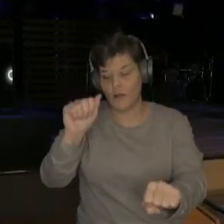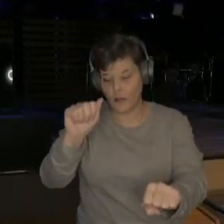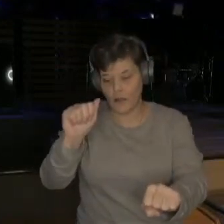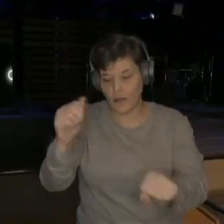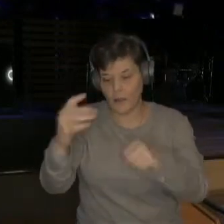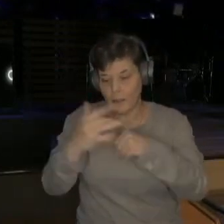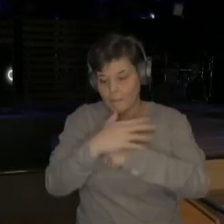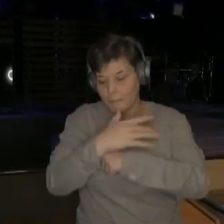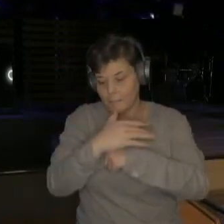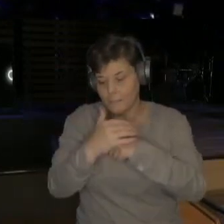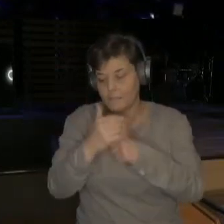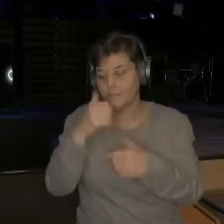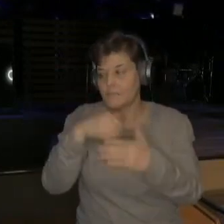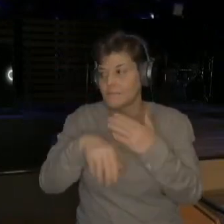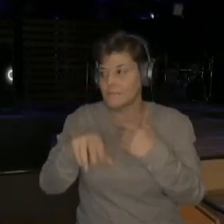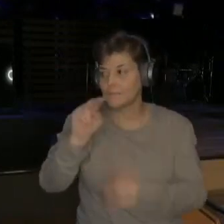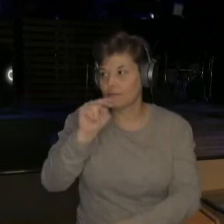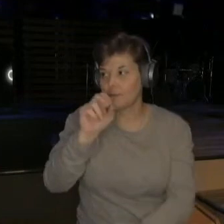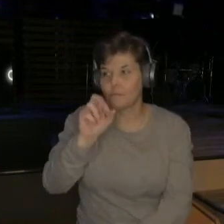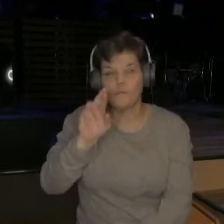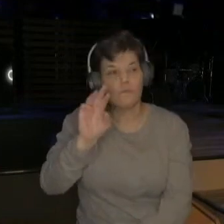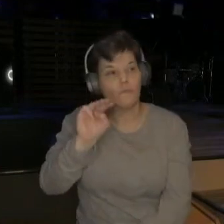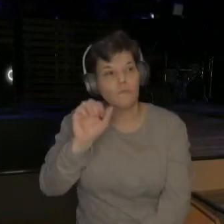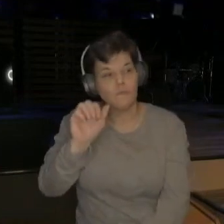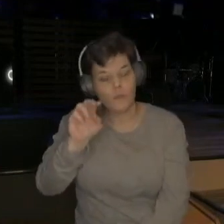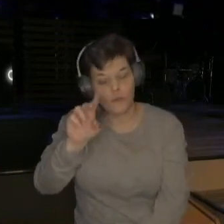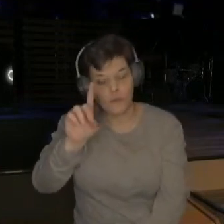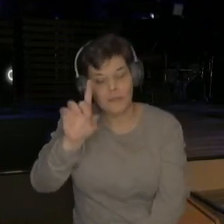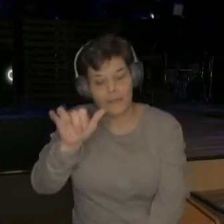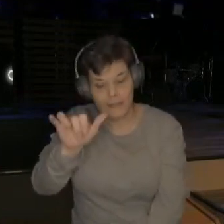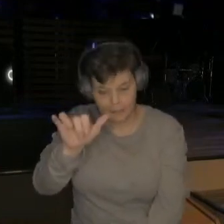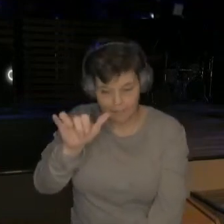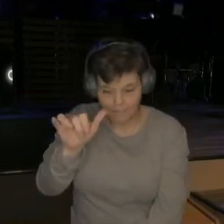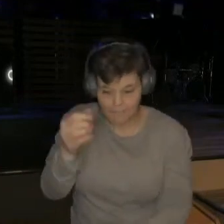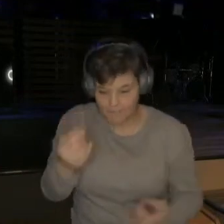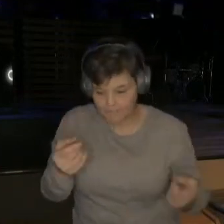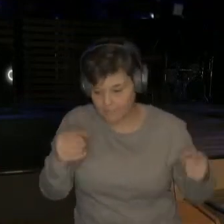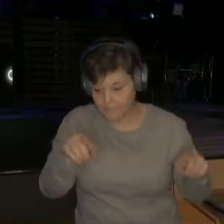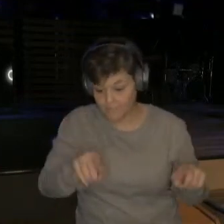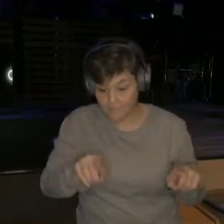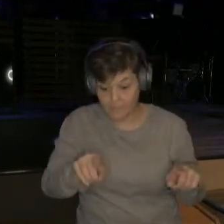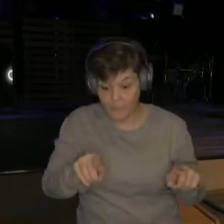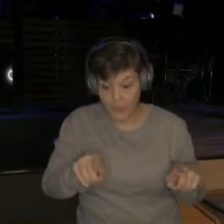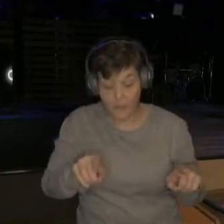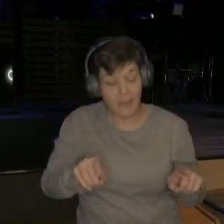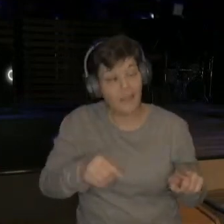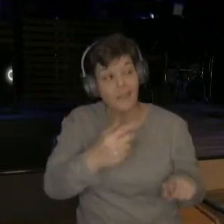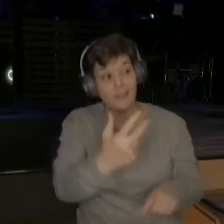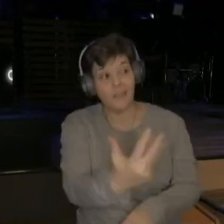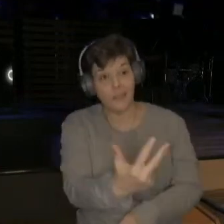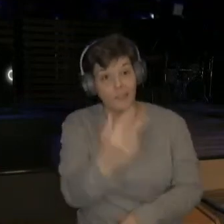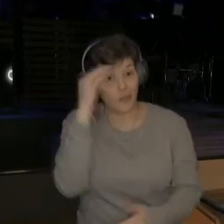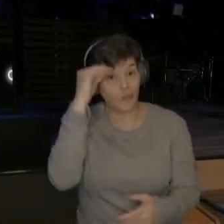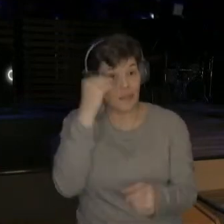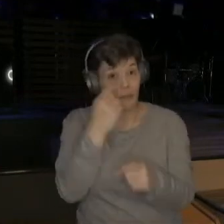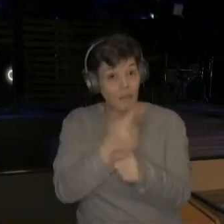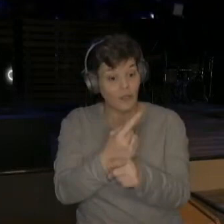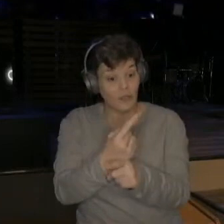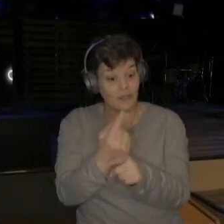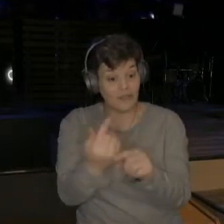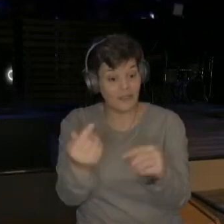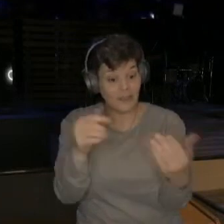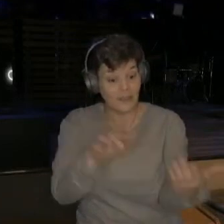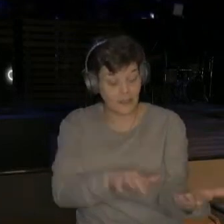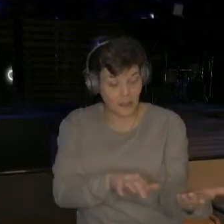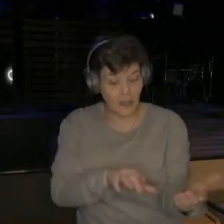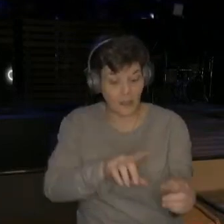brothers had all been killed within a short time during this war. And Ryan was the only son left in